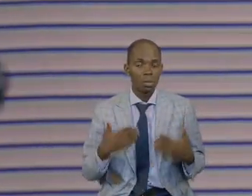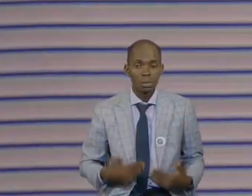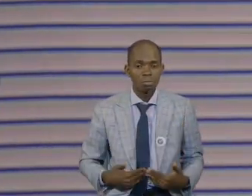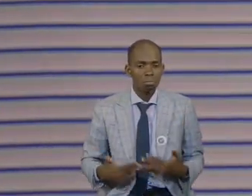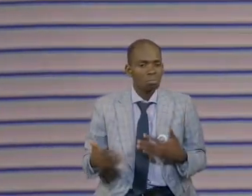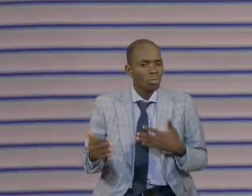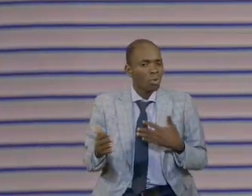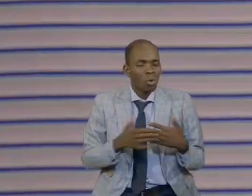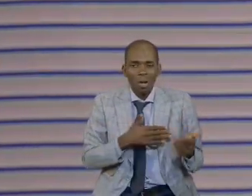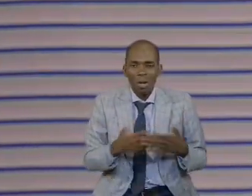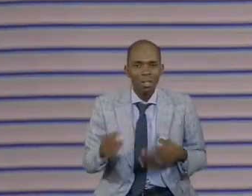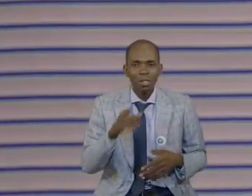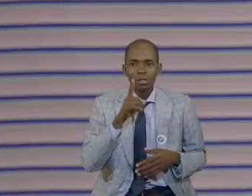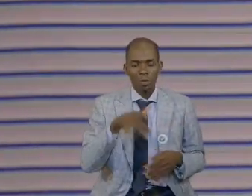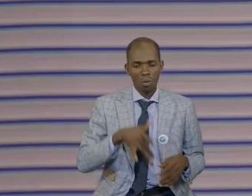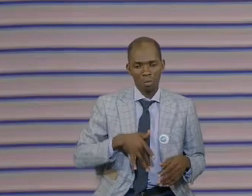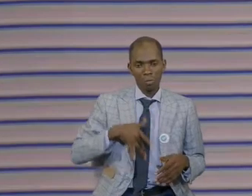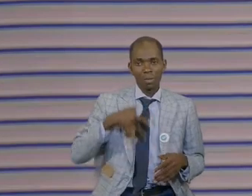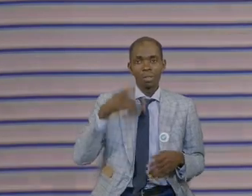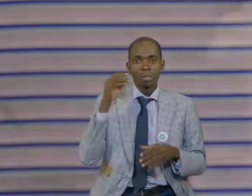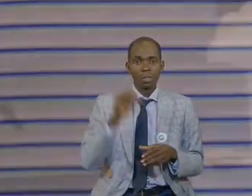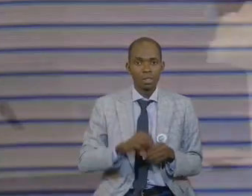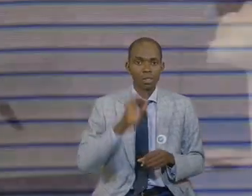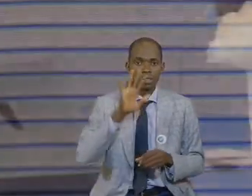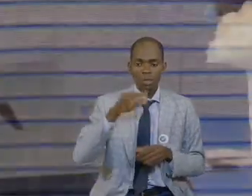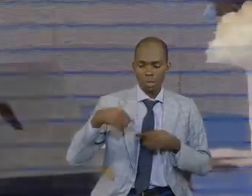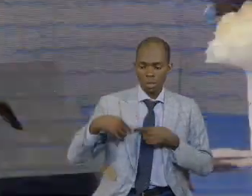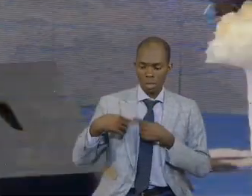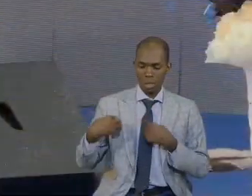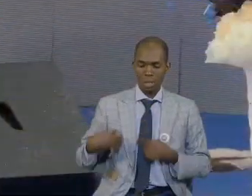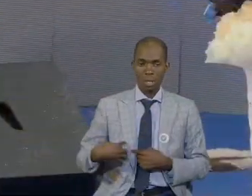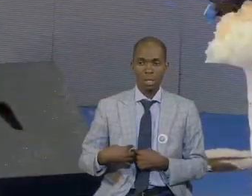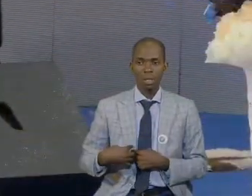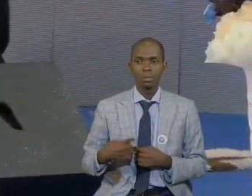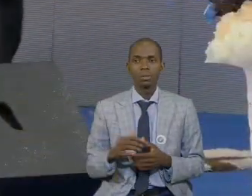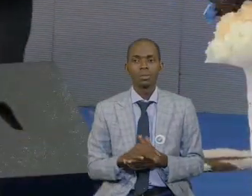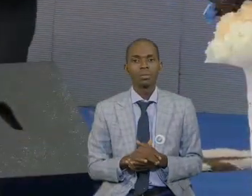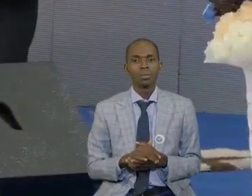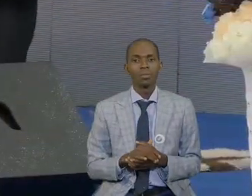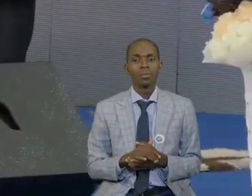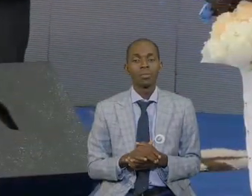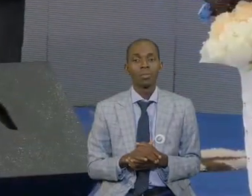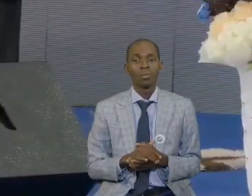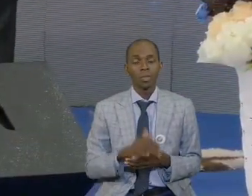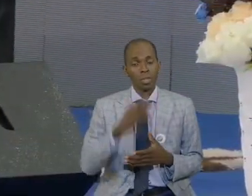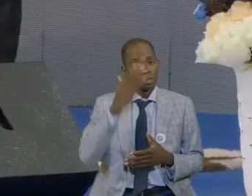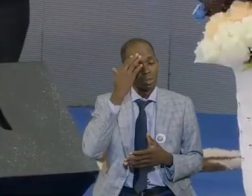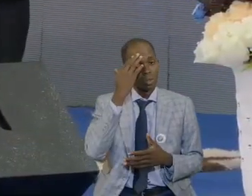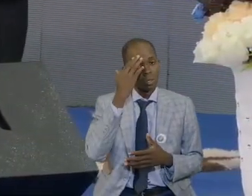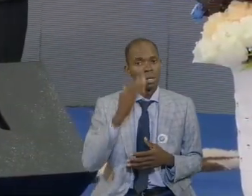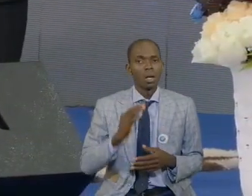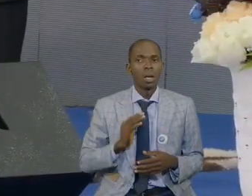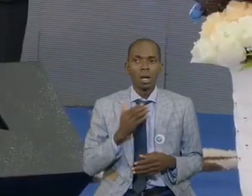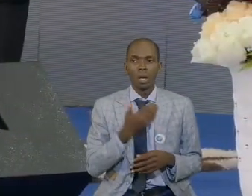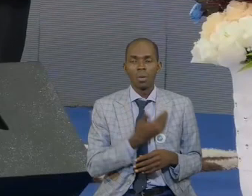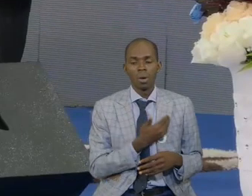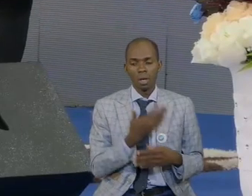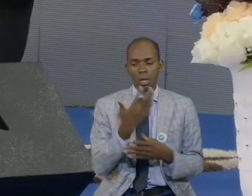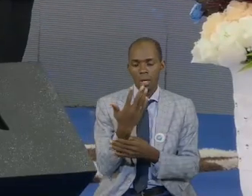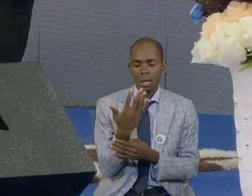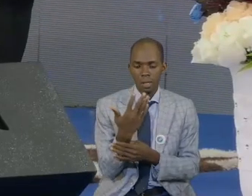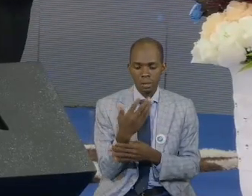whatever you feel in your heart, you know, our hands, our legs,